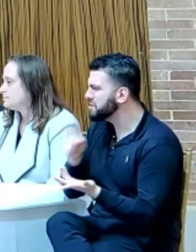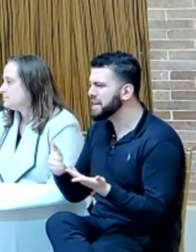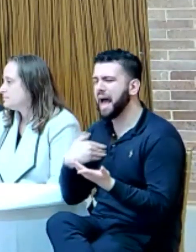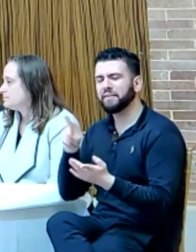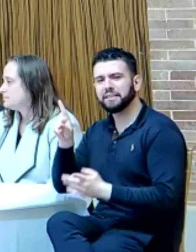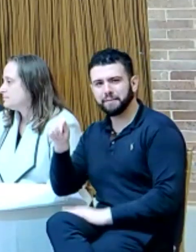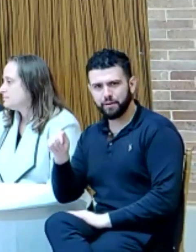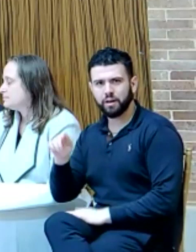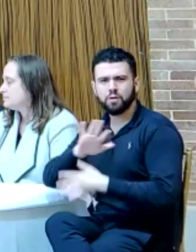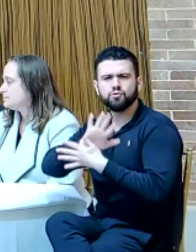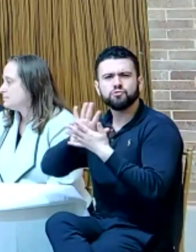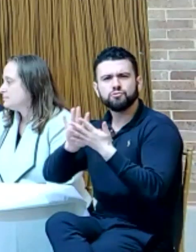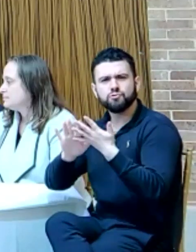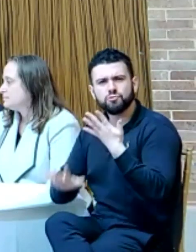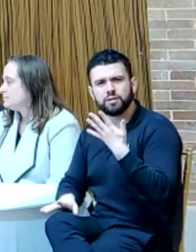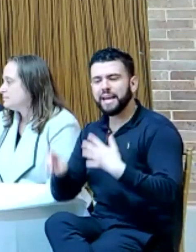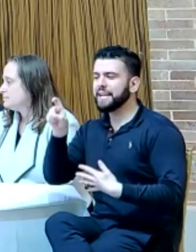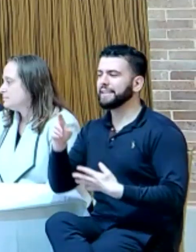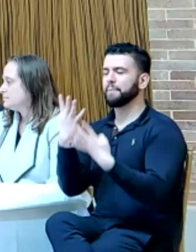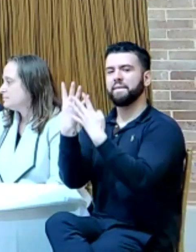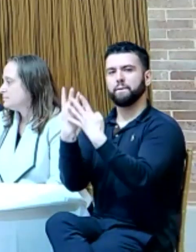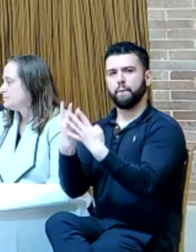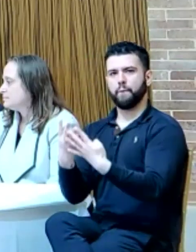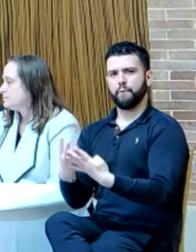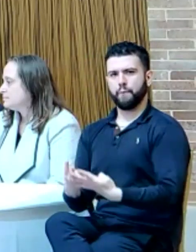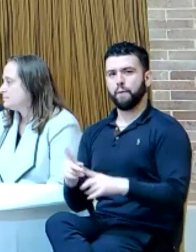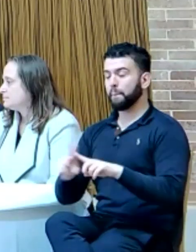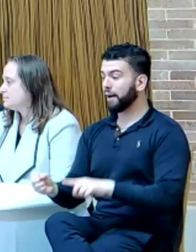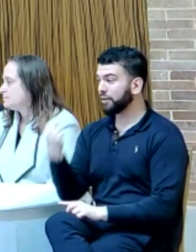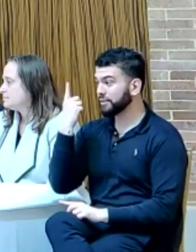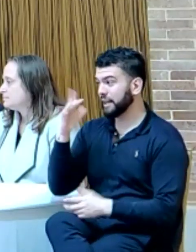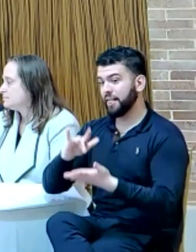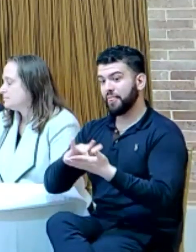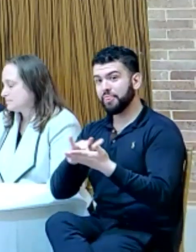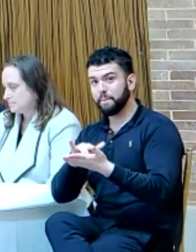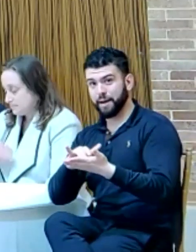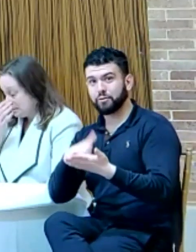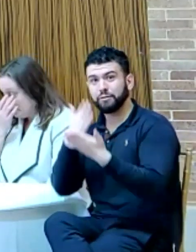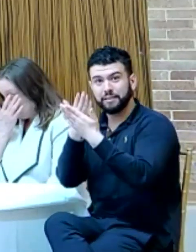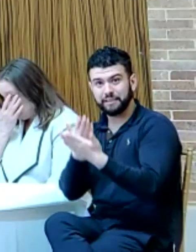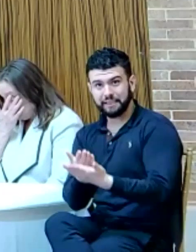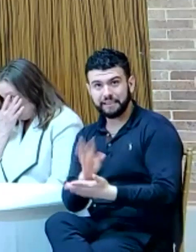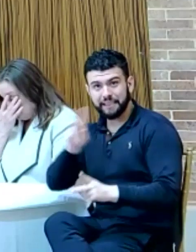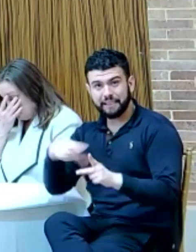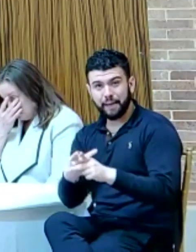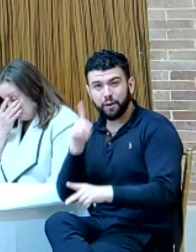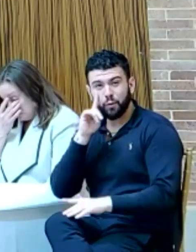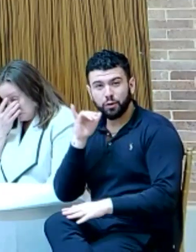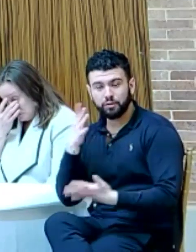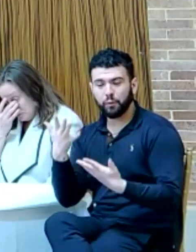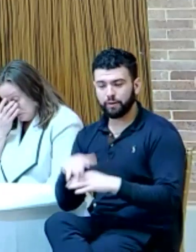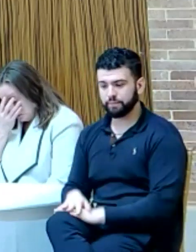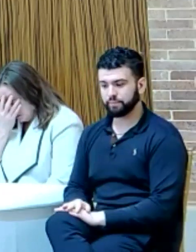um you know uh need to be sorted through a bit but in terms of the type of medical documentation that our investigators are going to be looking for it's to